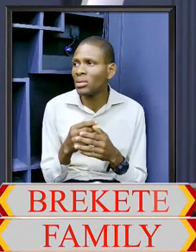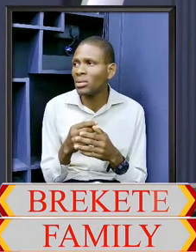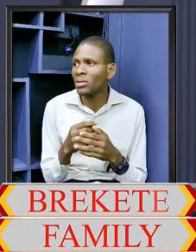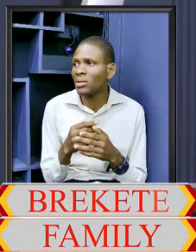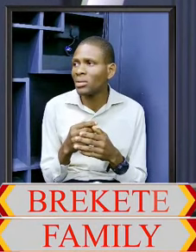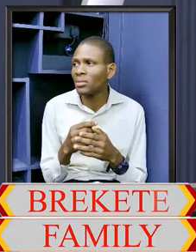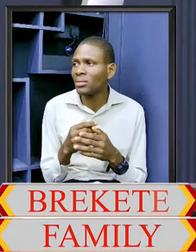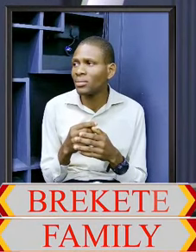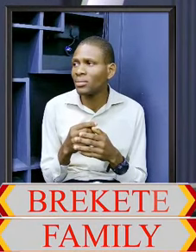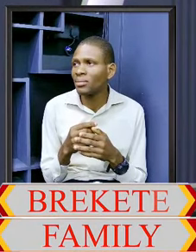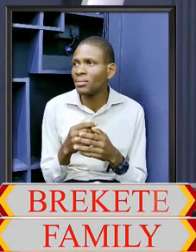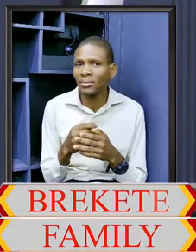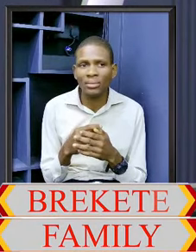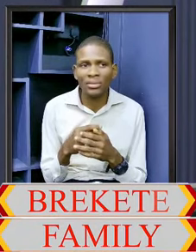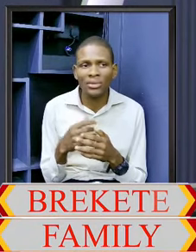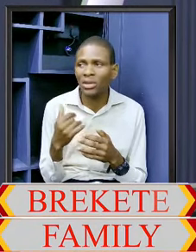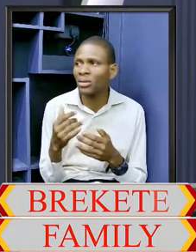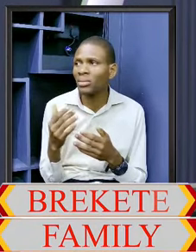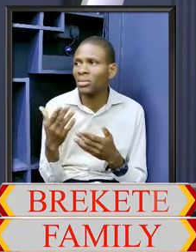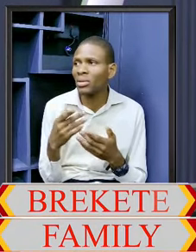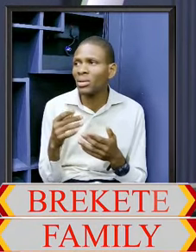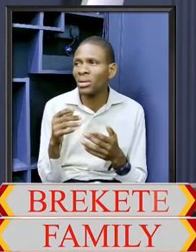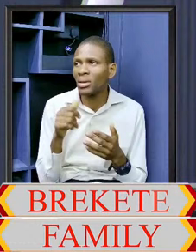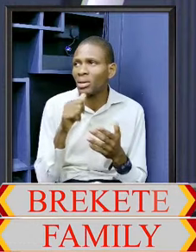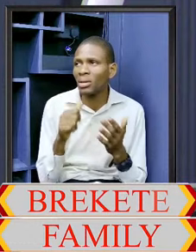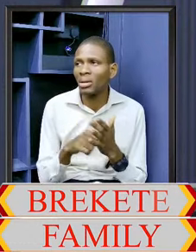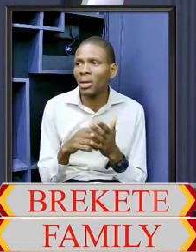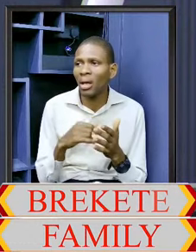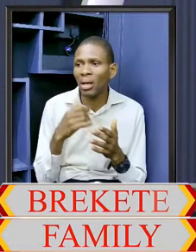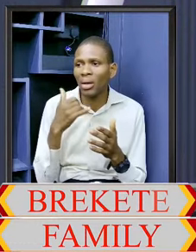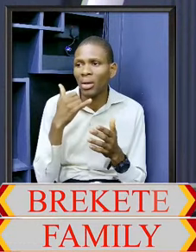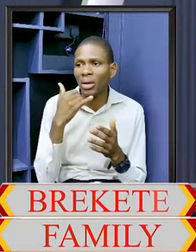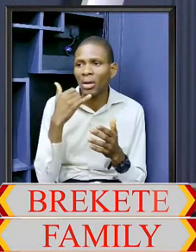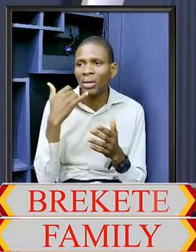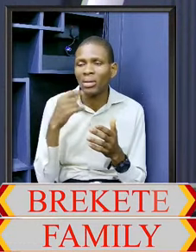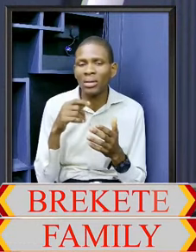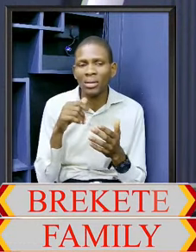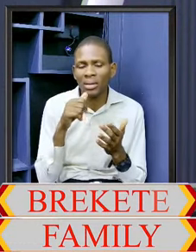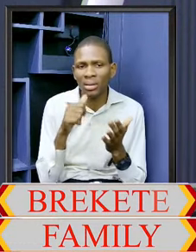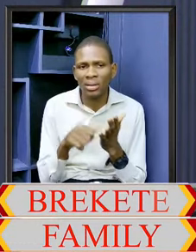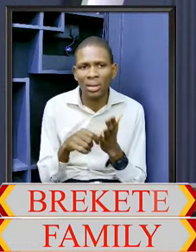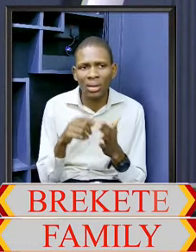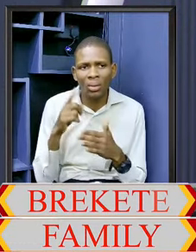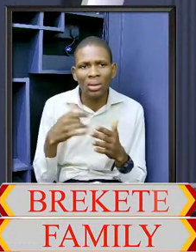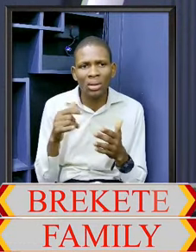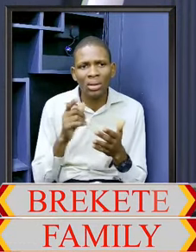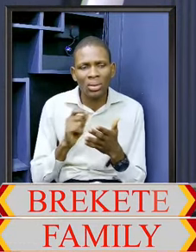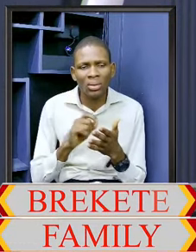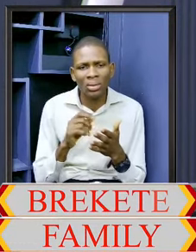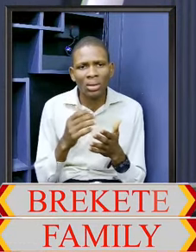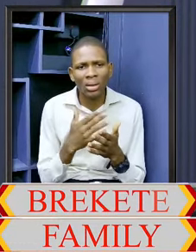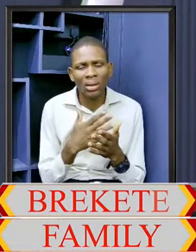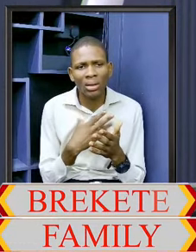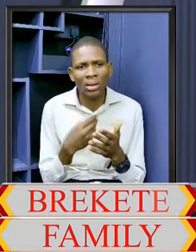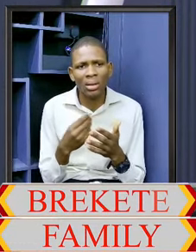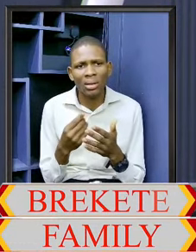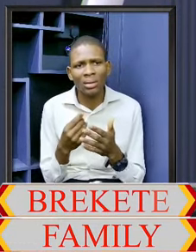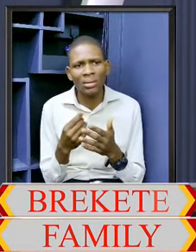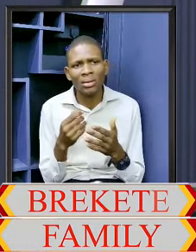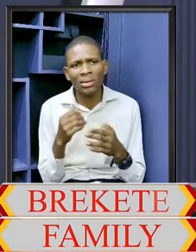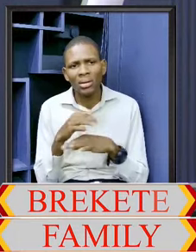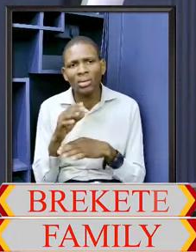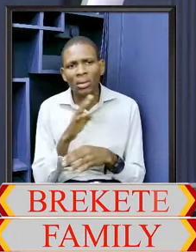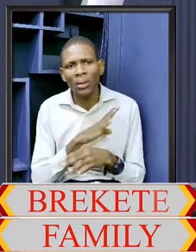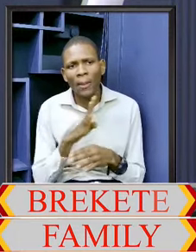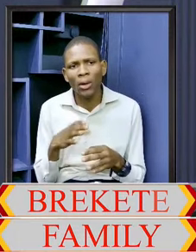they came to Abuja. They saw the letter. I saw the letter. Actually, what they wrote and less concerned is left to Board of